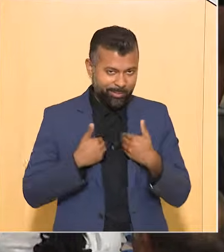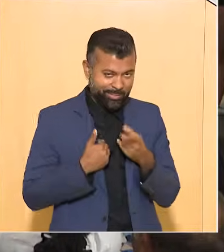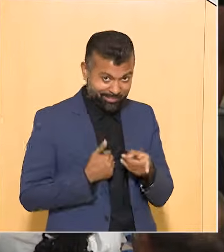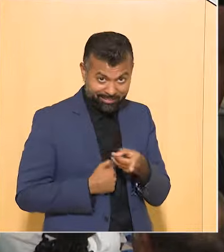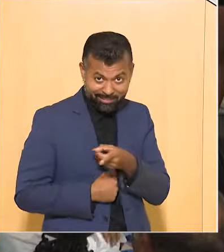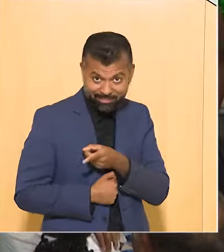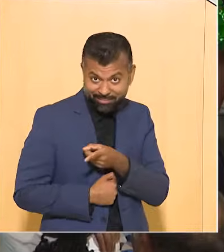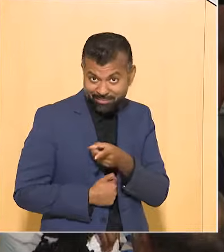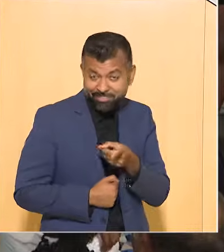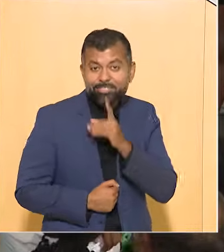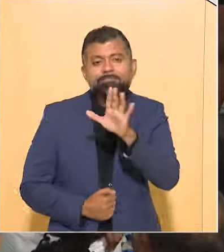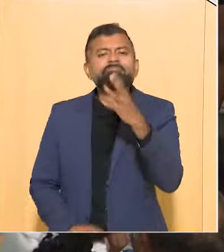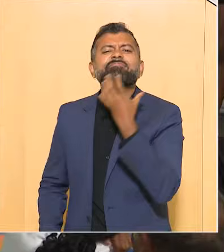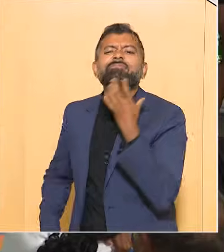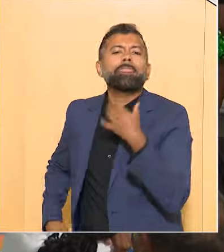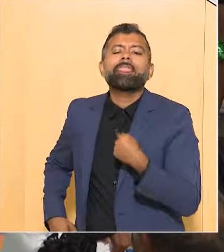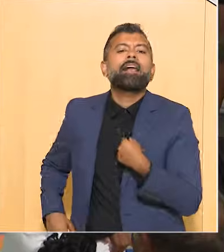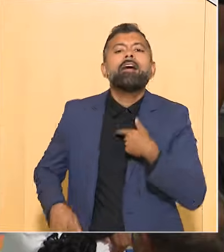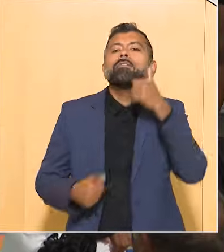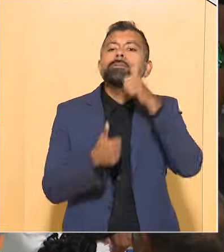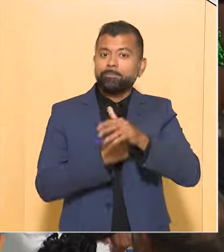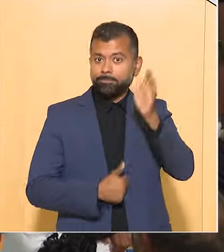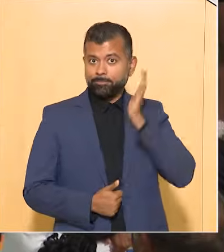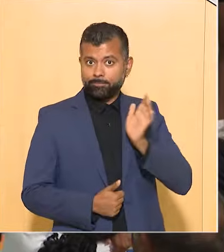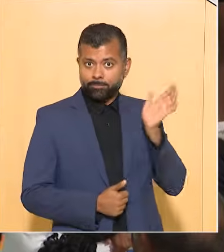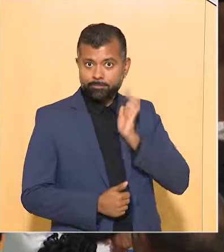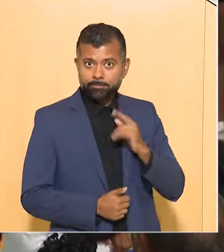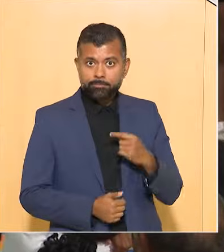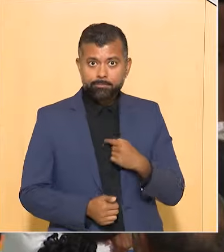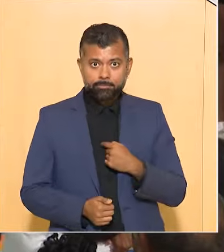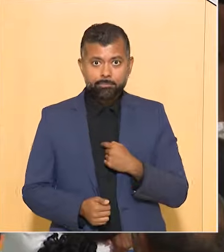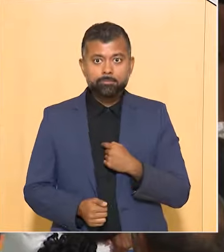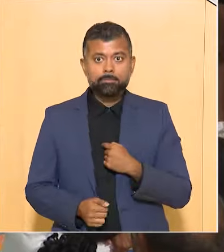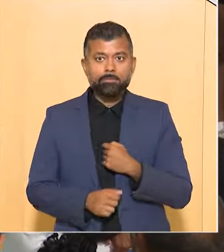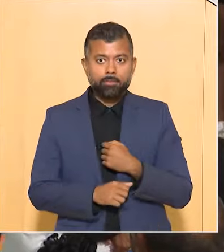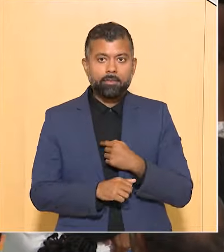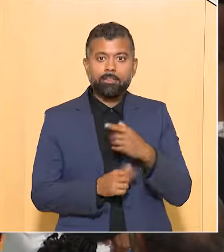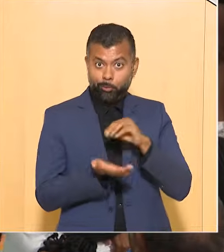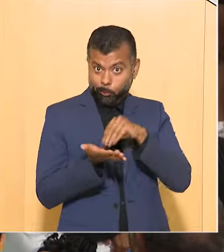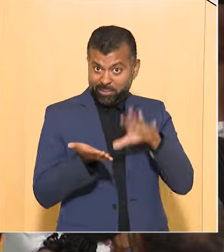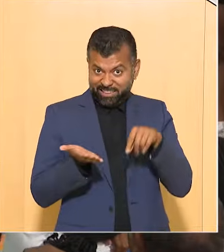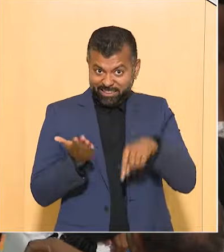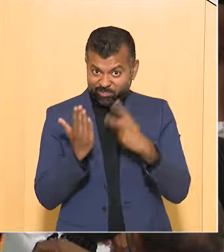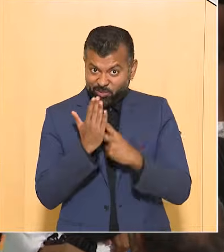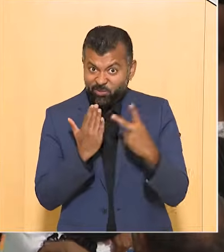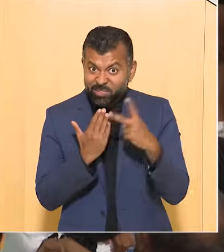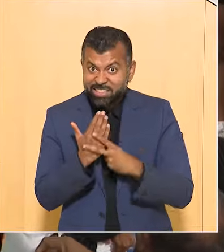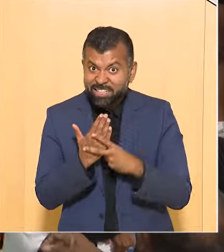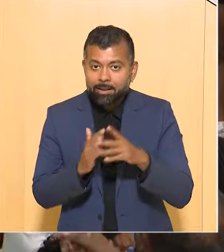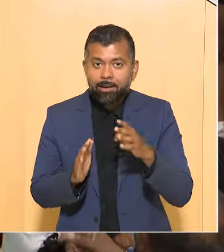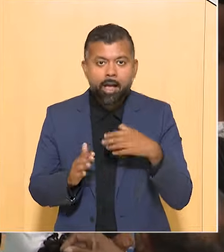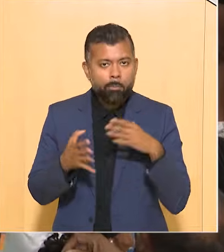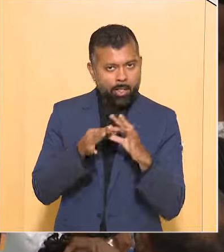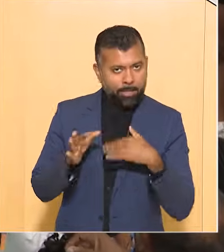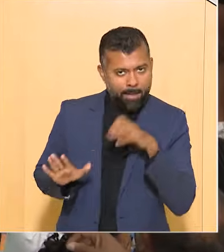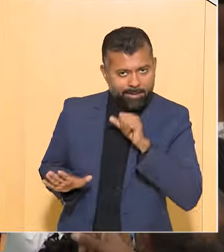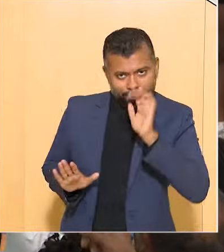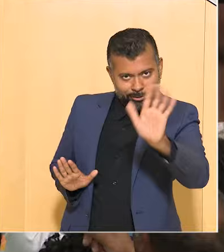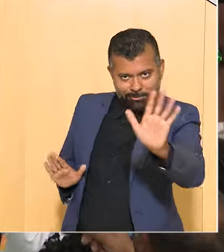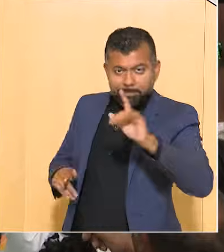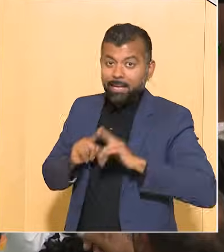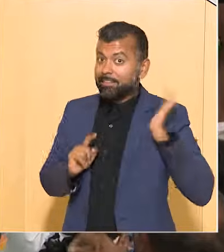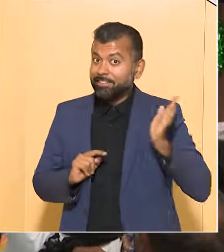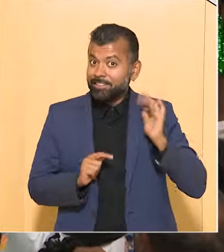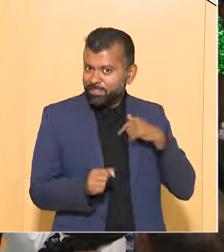I remember when I used to be a SYEP student before here. I'm not going to tell you my age, but I am so happy. This is one of